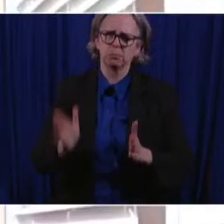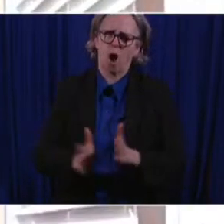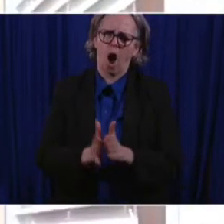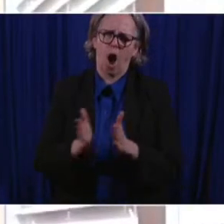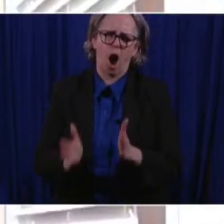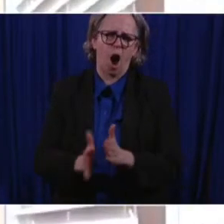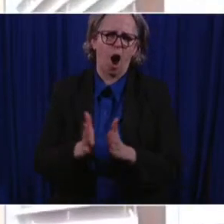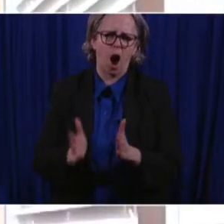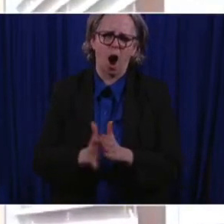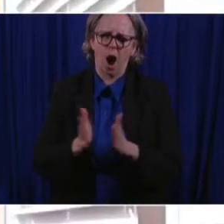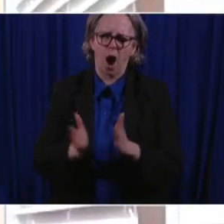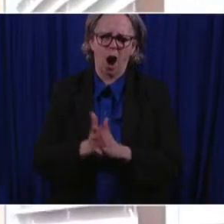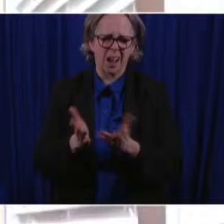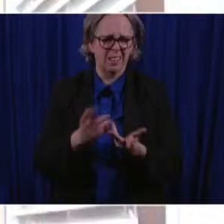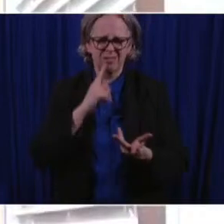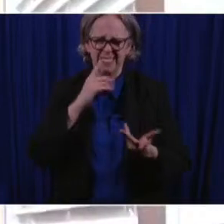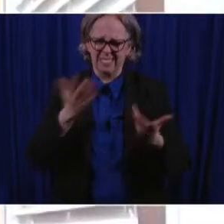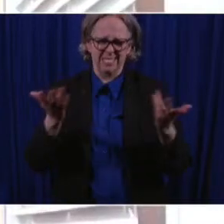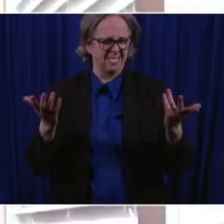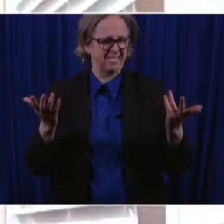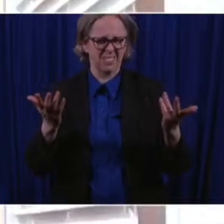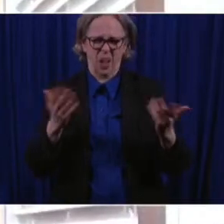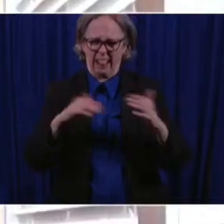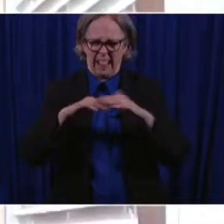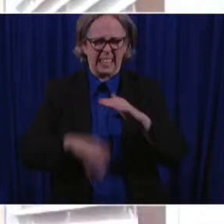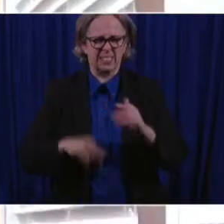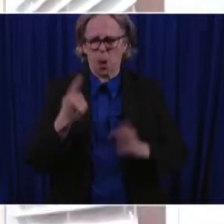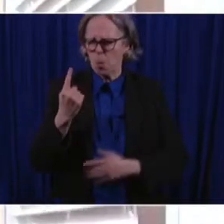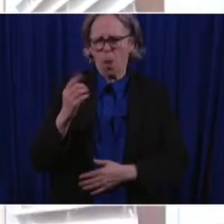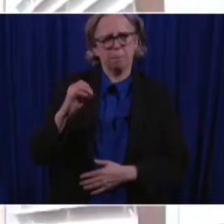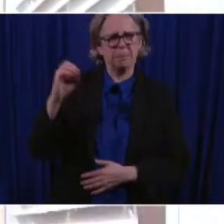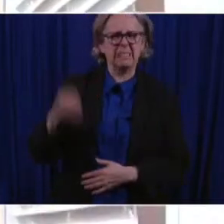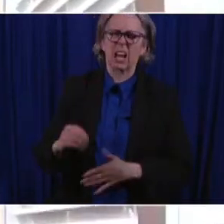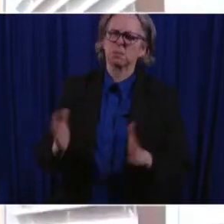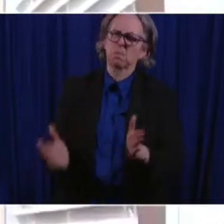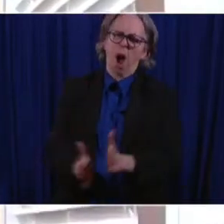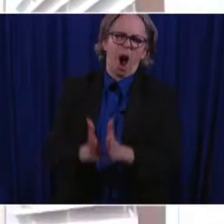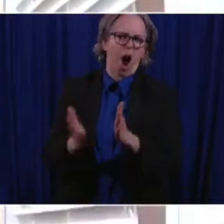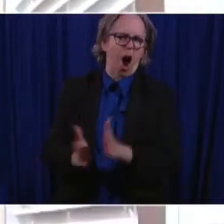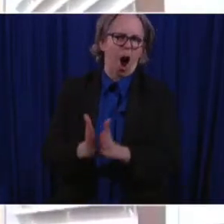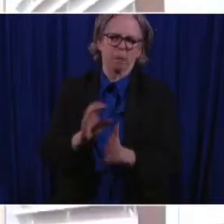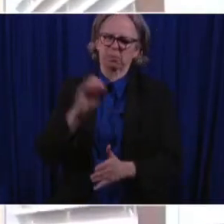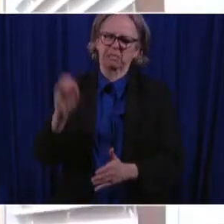1%. We, from the beginning, were thrilled because these